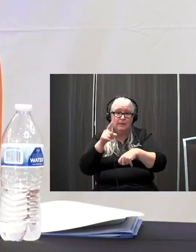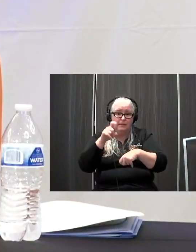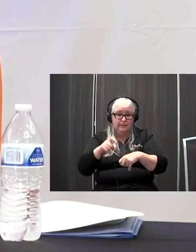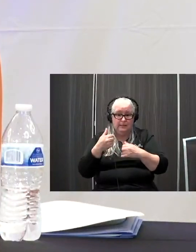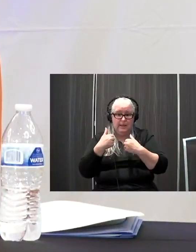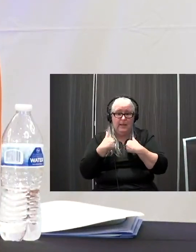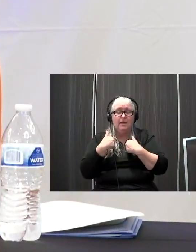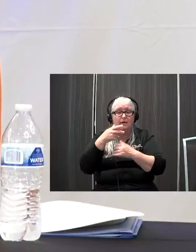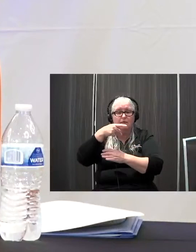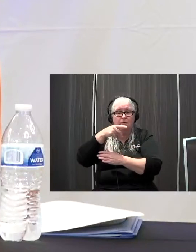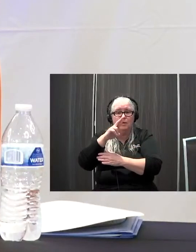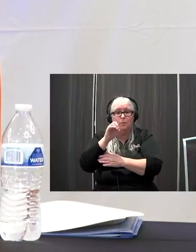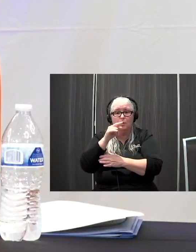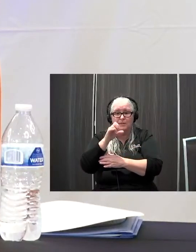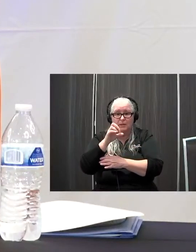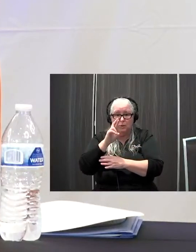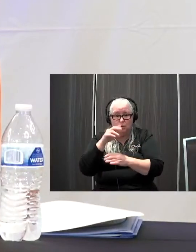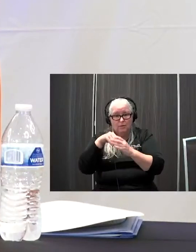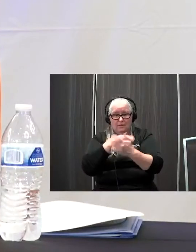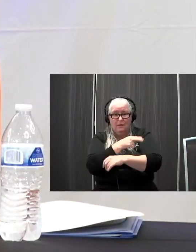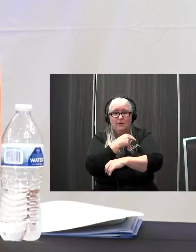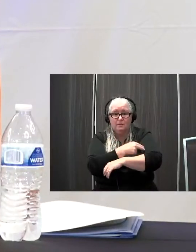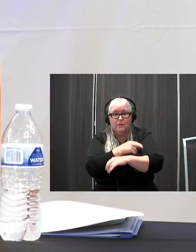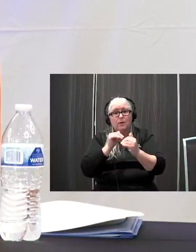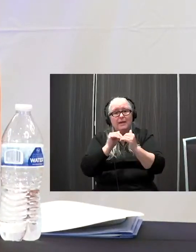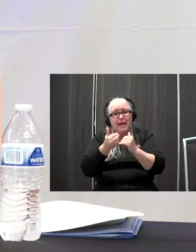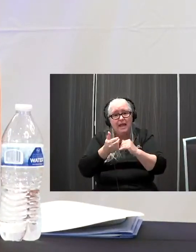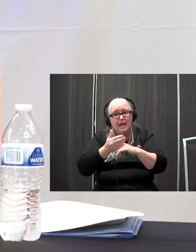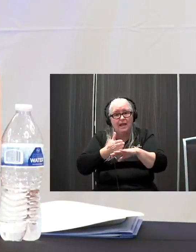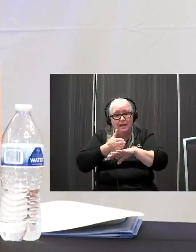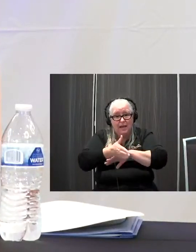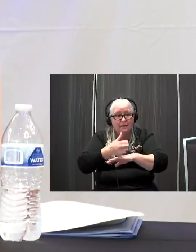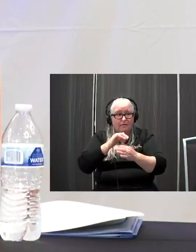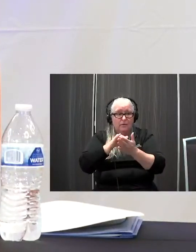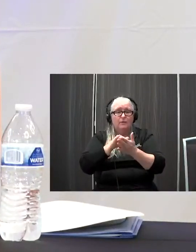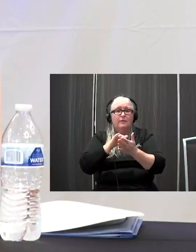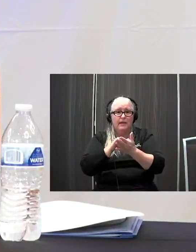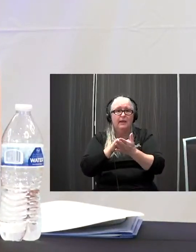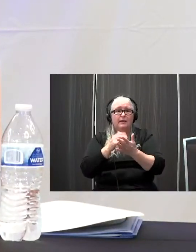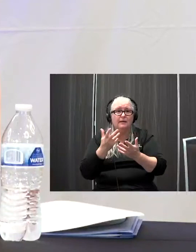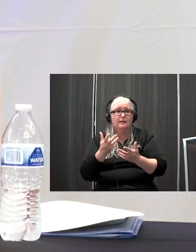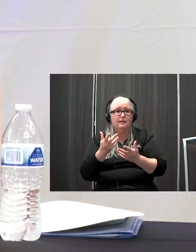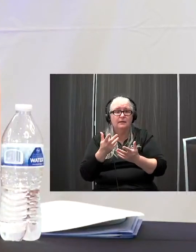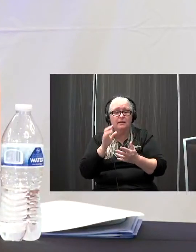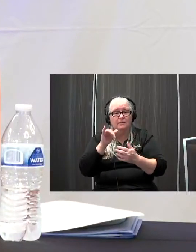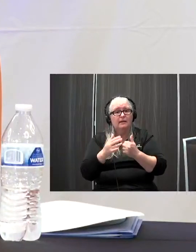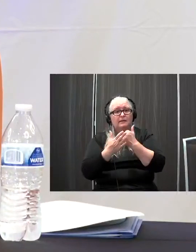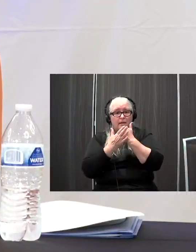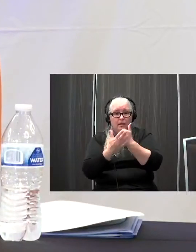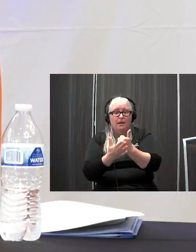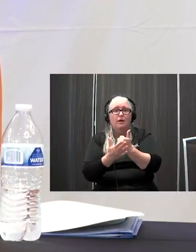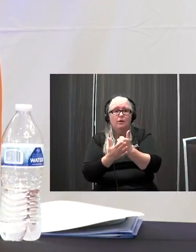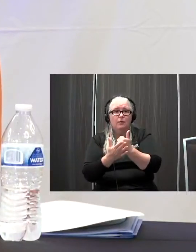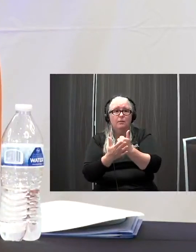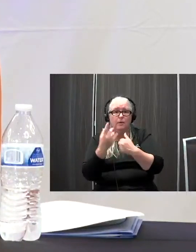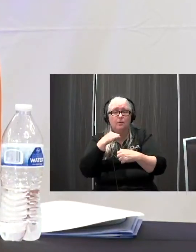procedure for Cole, we have found that even anxiety medicines for a time after that have been helpful. And then